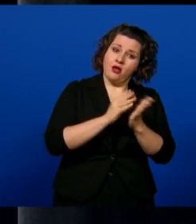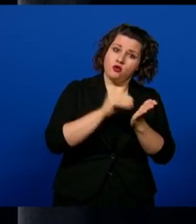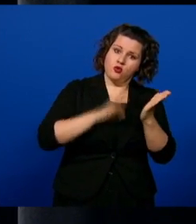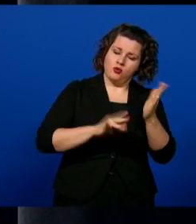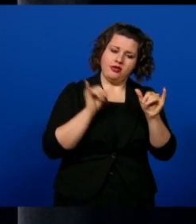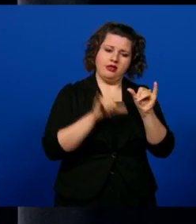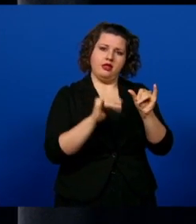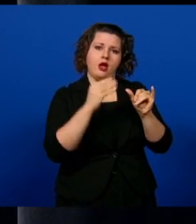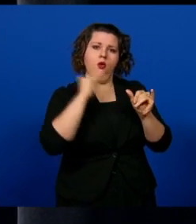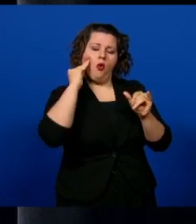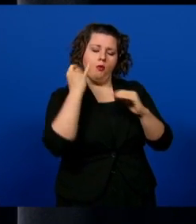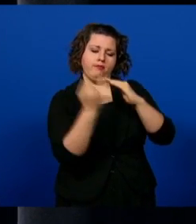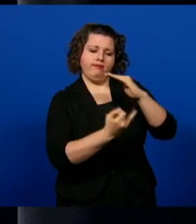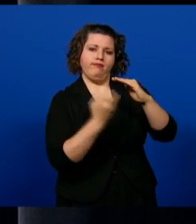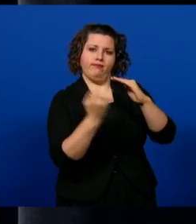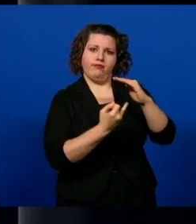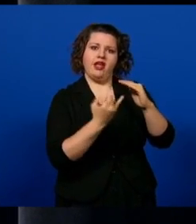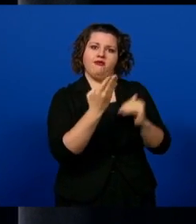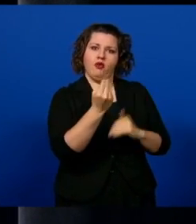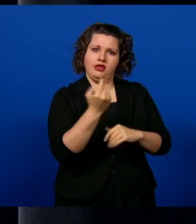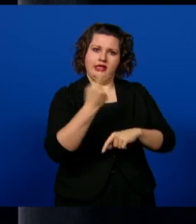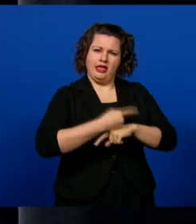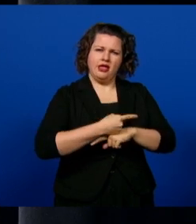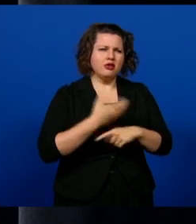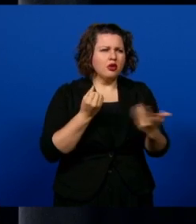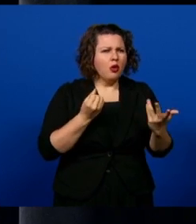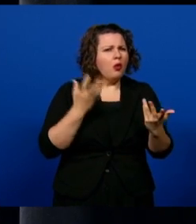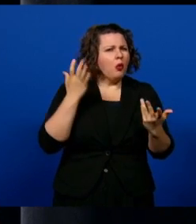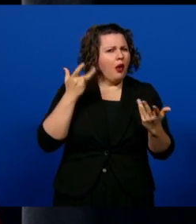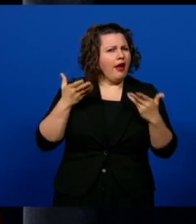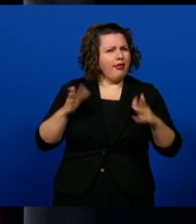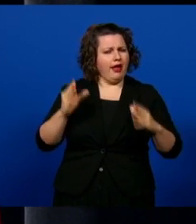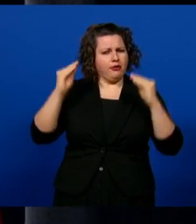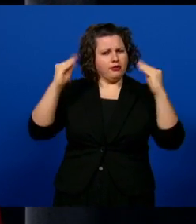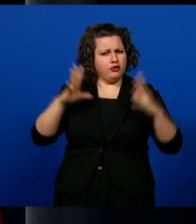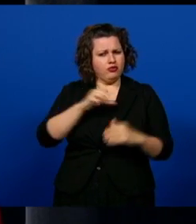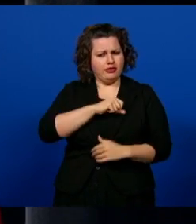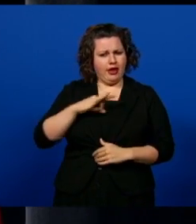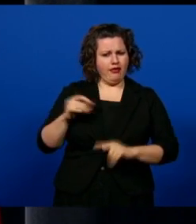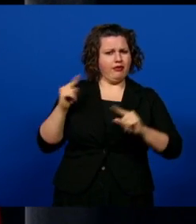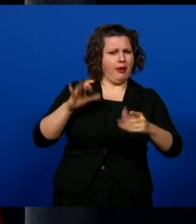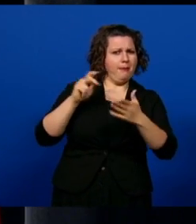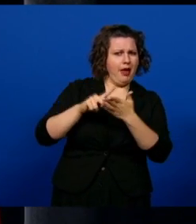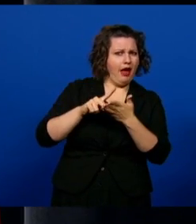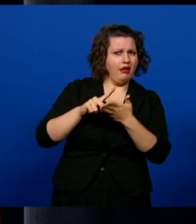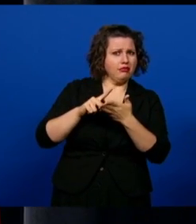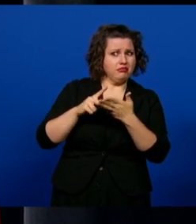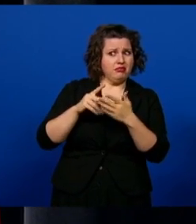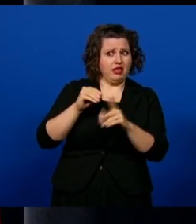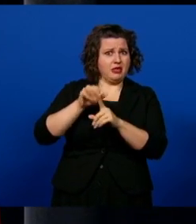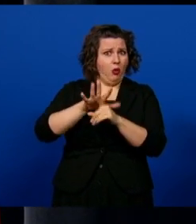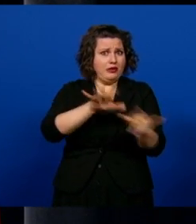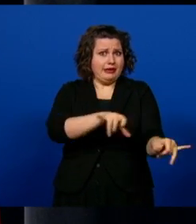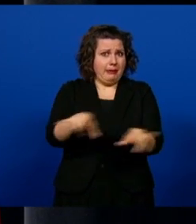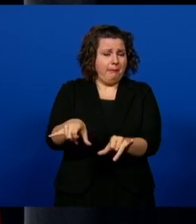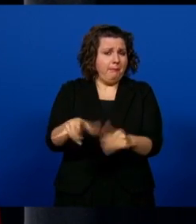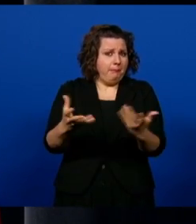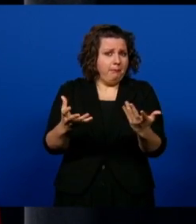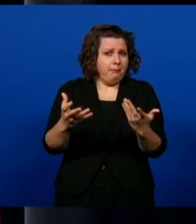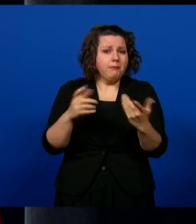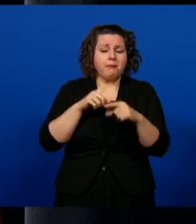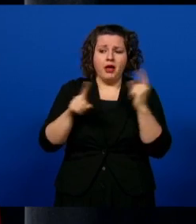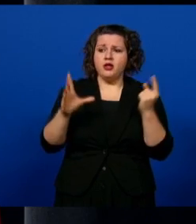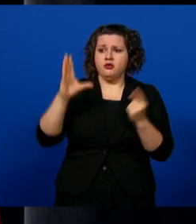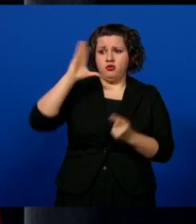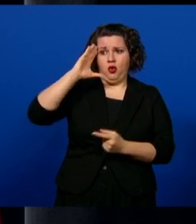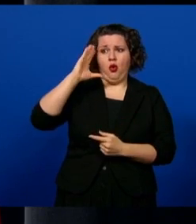14 days. Why are you letting potentially teachers and staff return if they've had exposure, while acknowledging that teachers